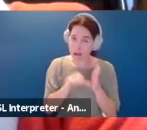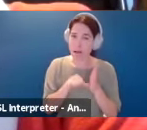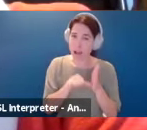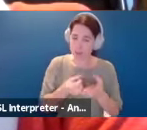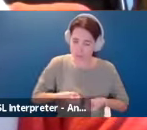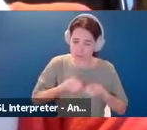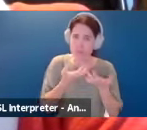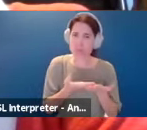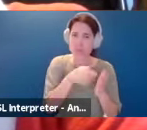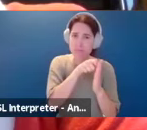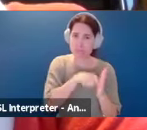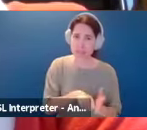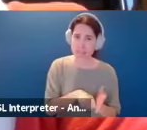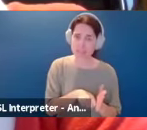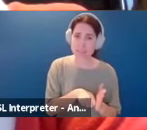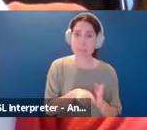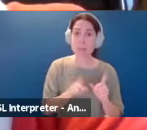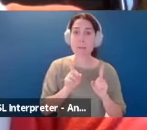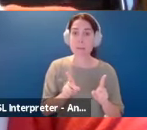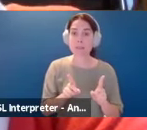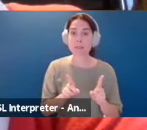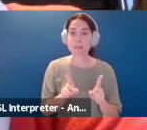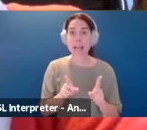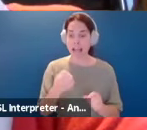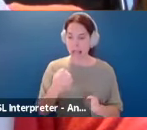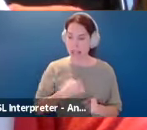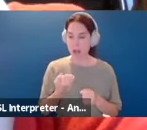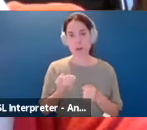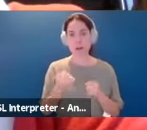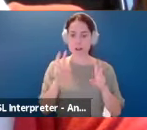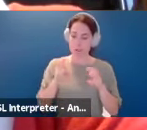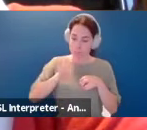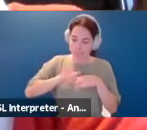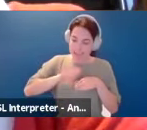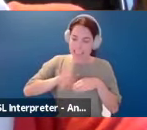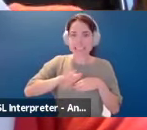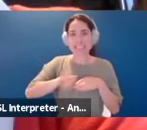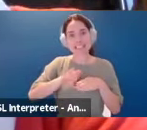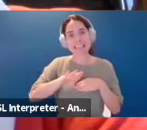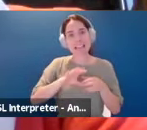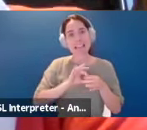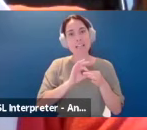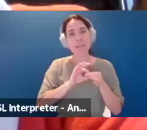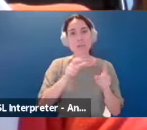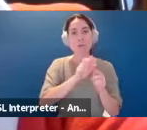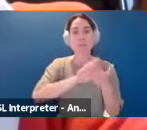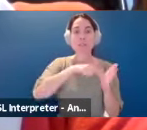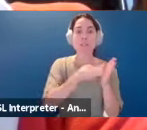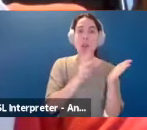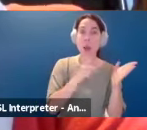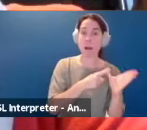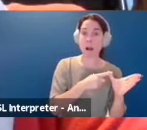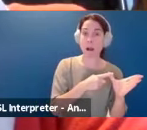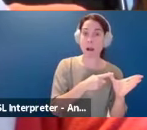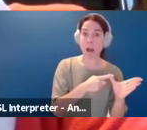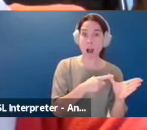thought that um our practice of the dharma is not just about meditation on a cushion it's very much about